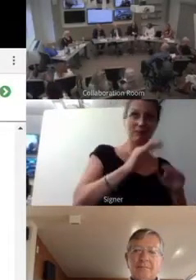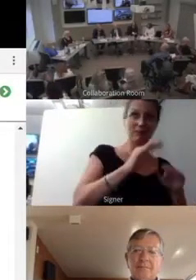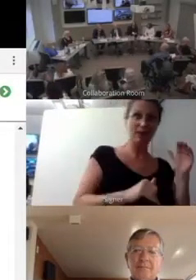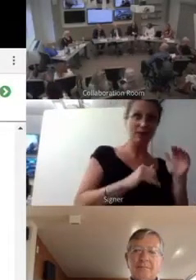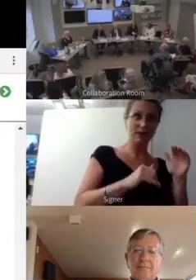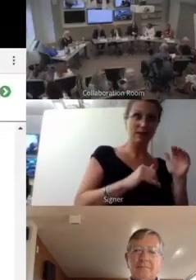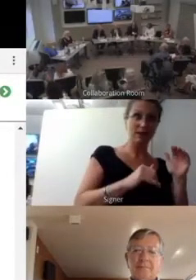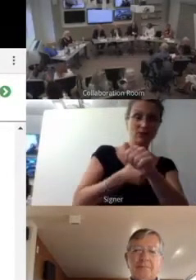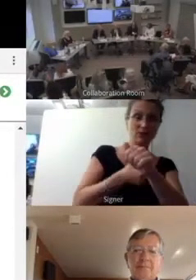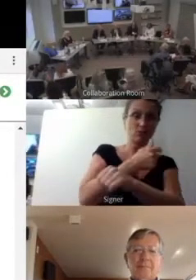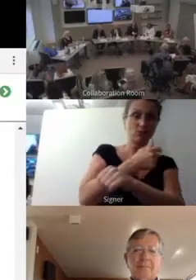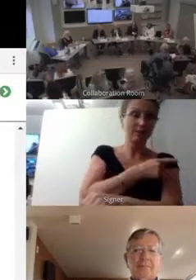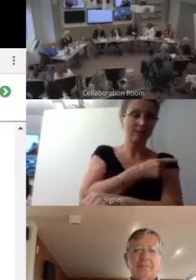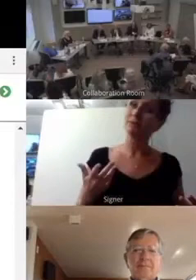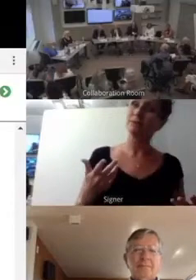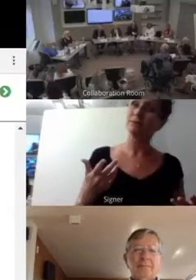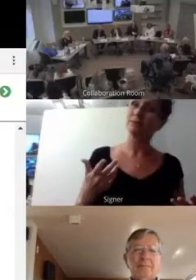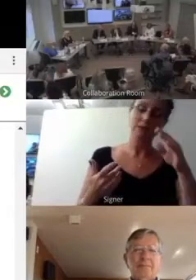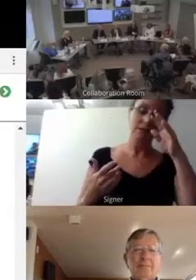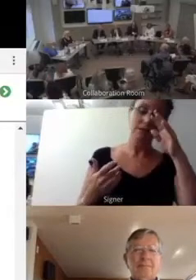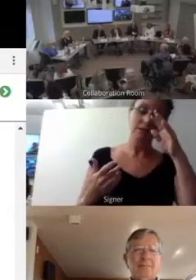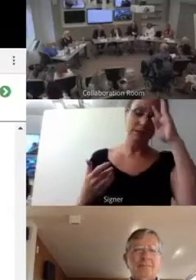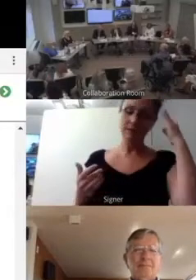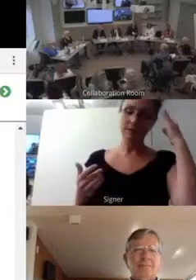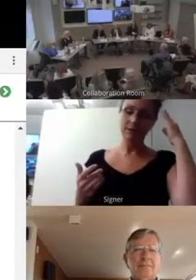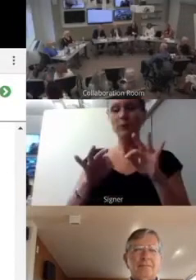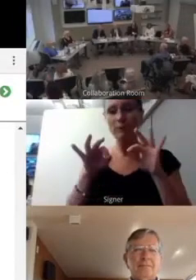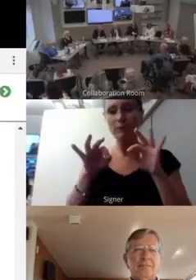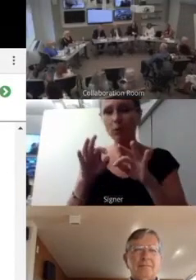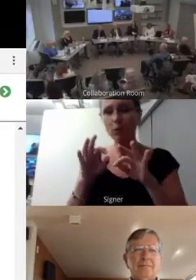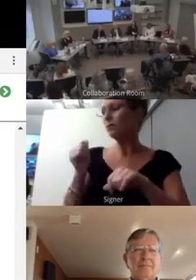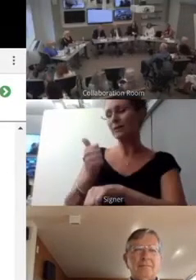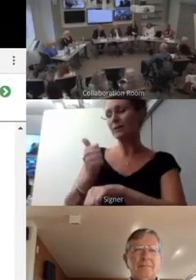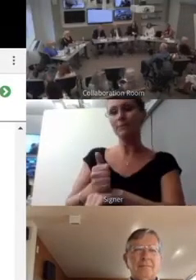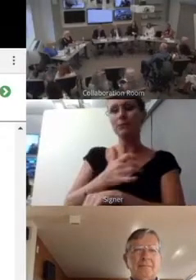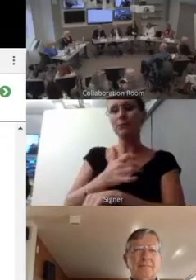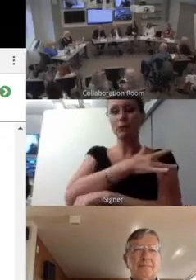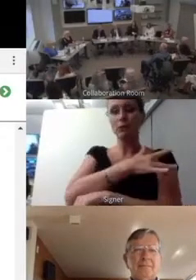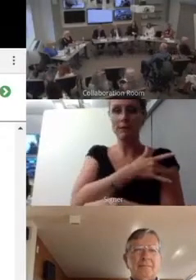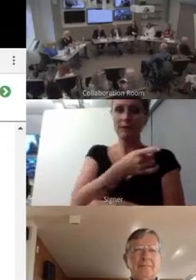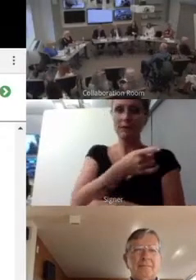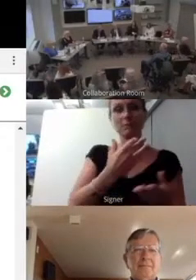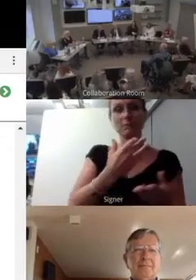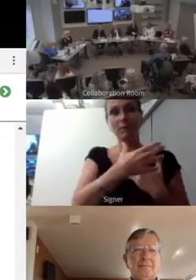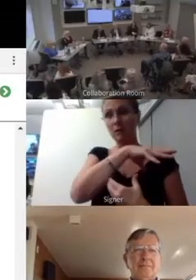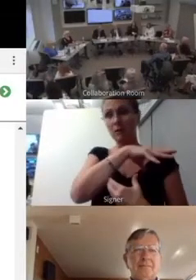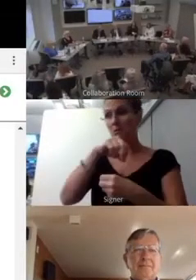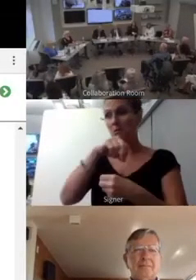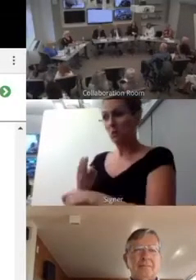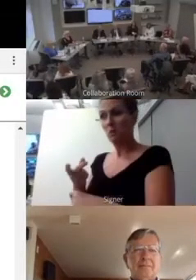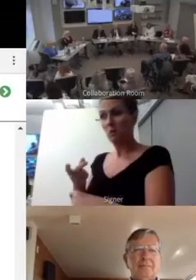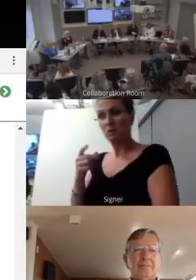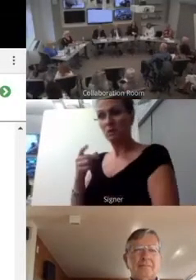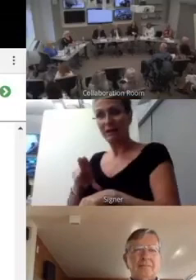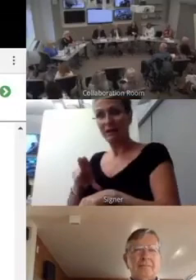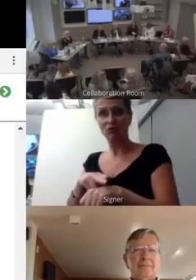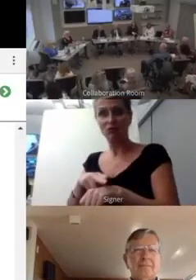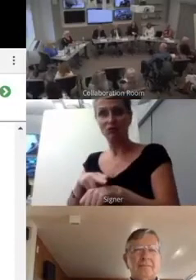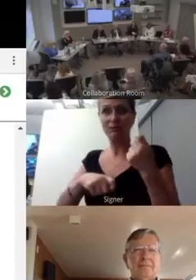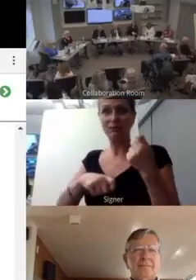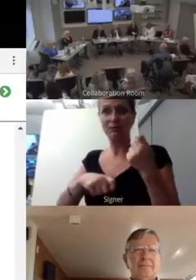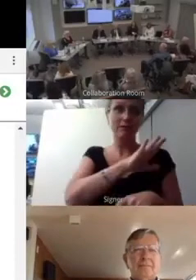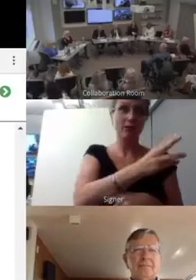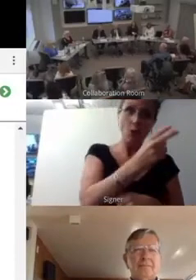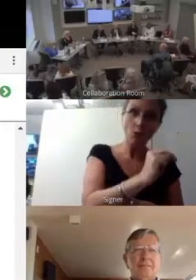need, is one which provinces may well just opt into and use. We've also learned that solutions may be found in a number